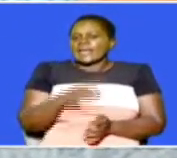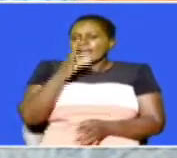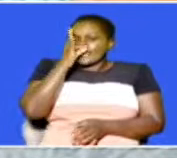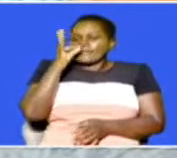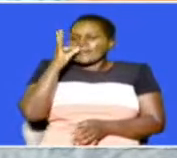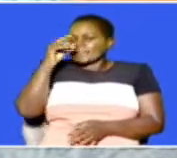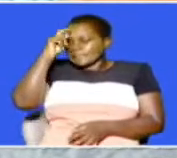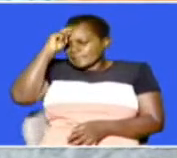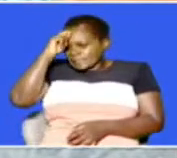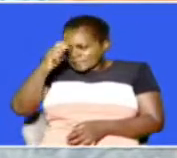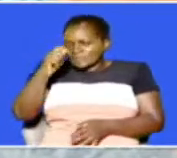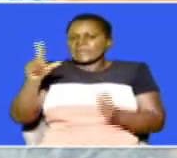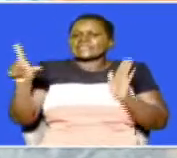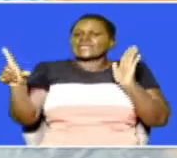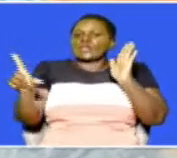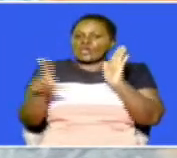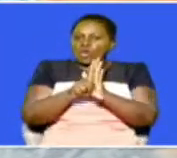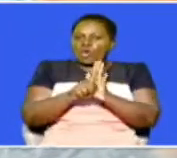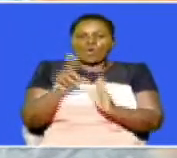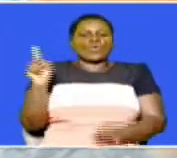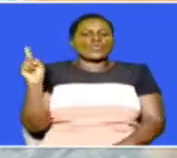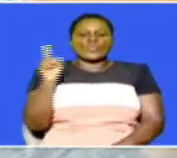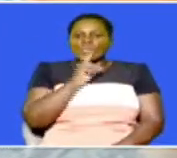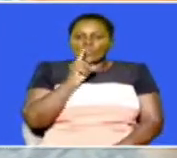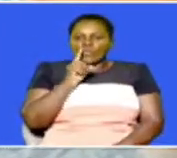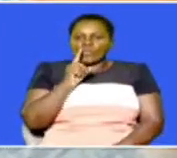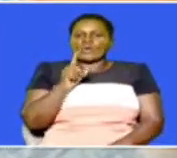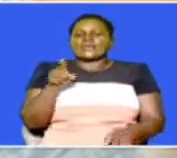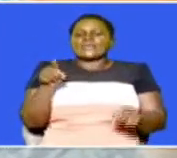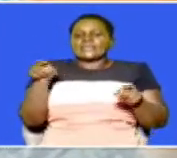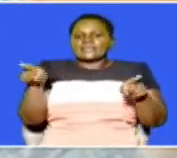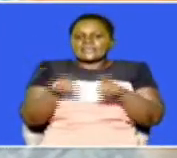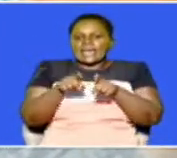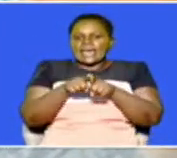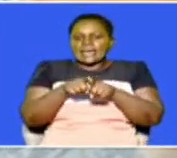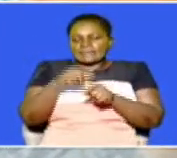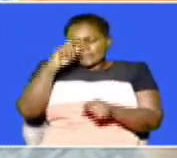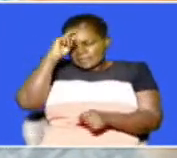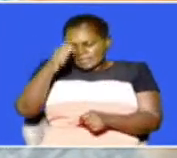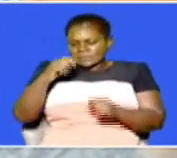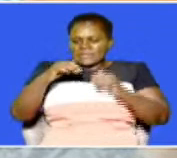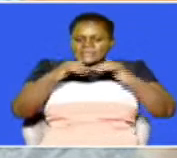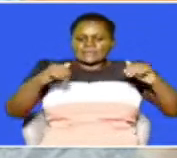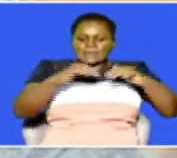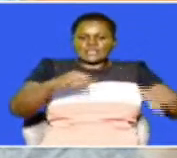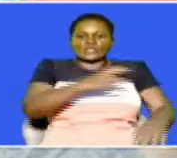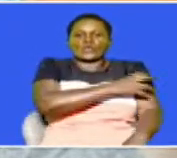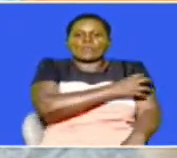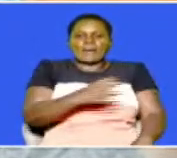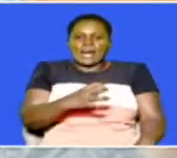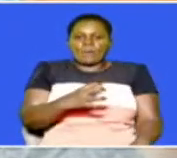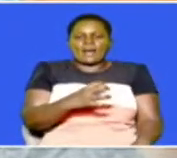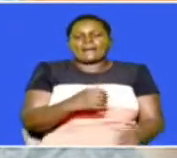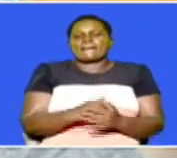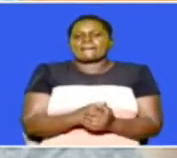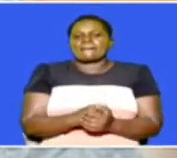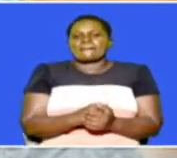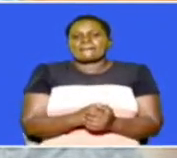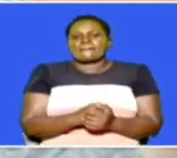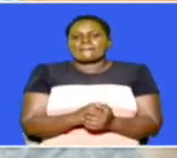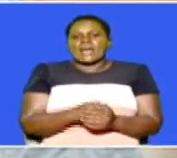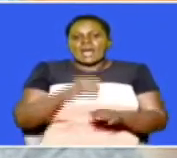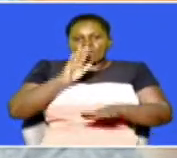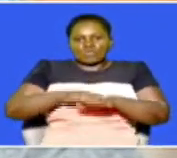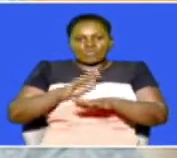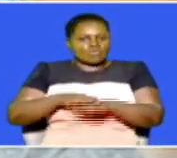a respecter of the rule of law, mm-hmm. a respecter of the doctrine of separation of powers, and a good